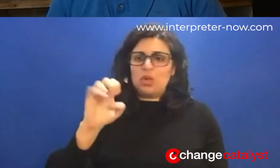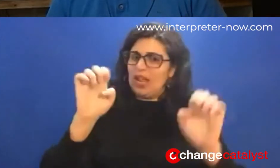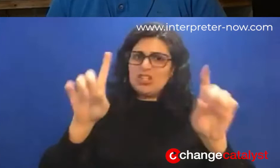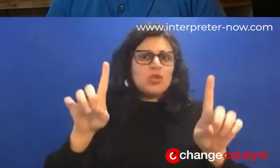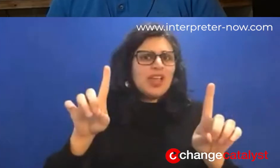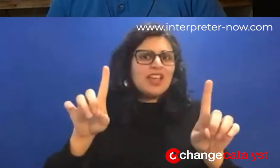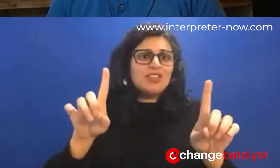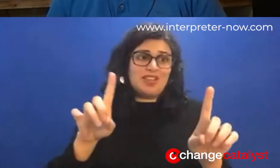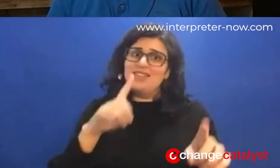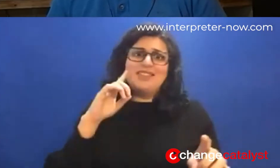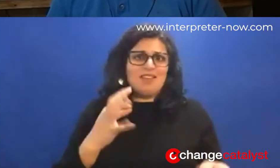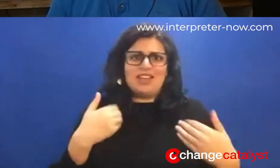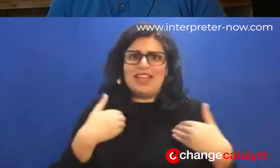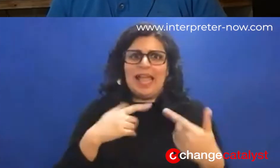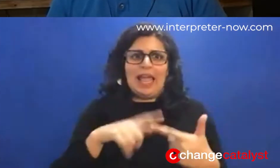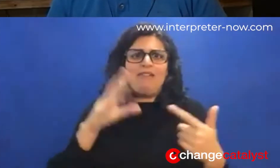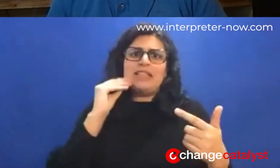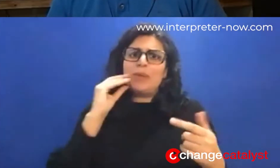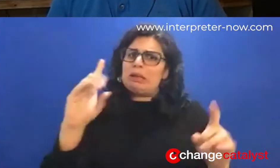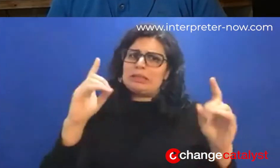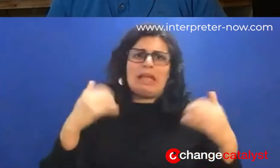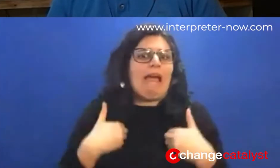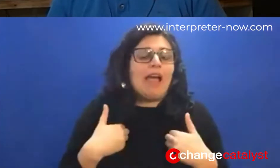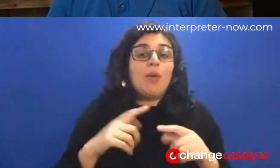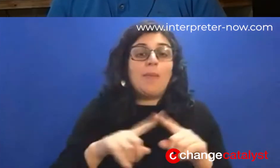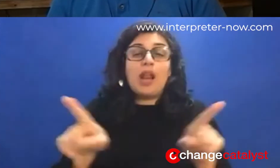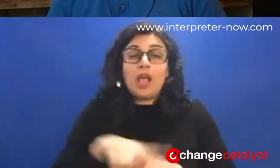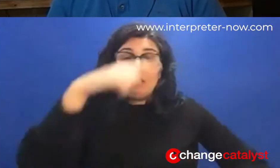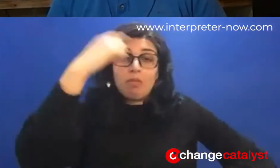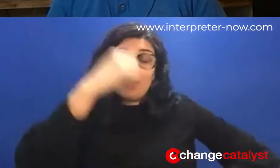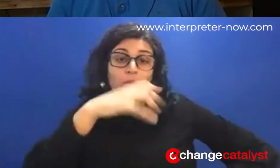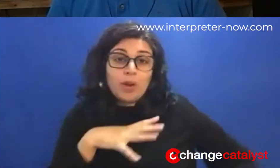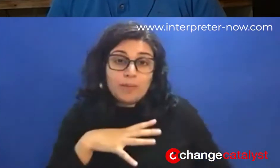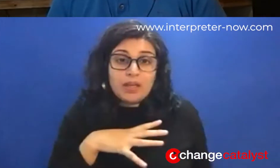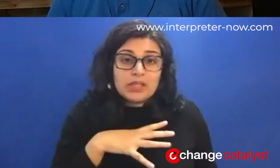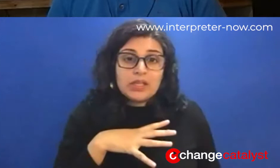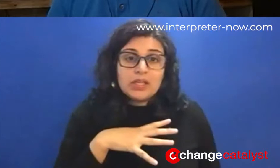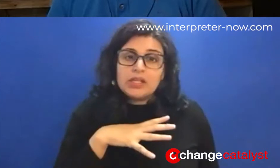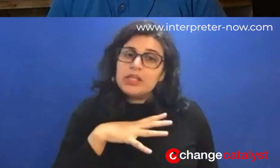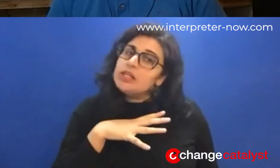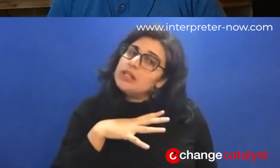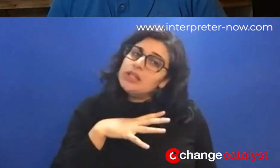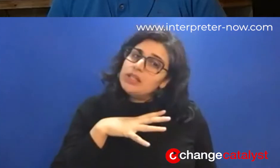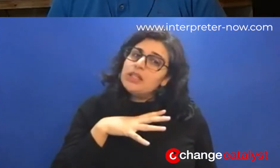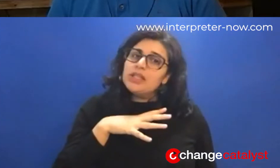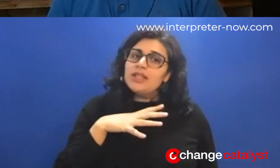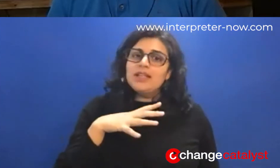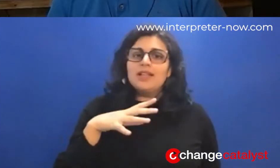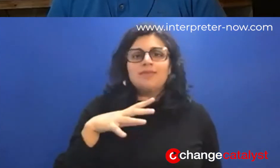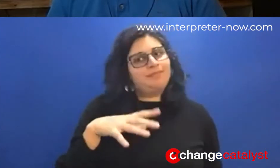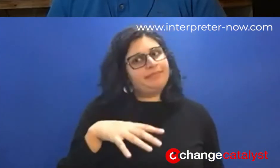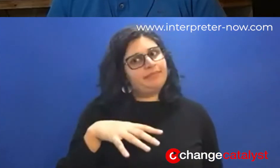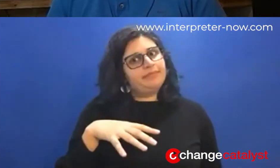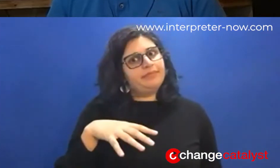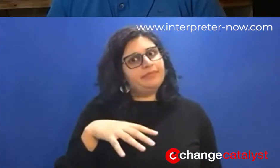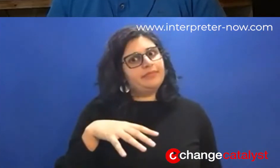Experience was not a question. But me as a Black woman, there has to be another reason that I'm